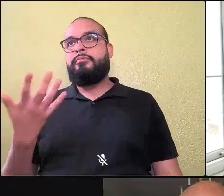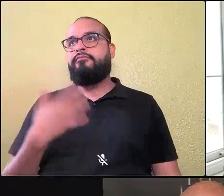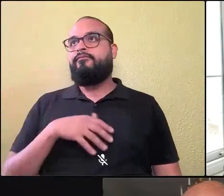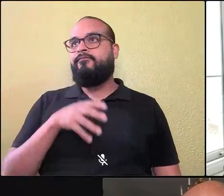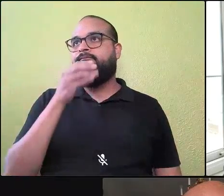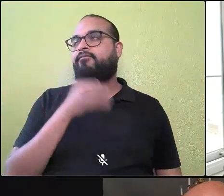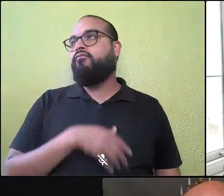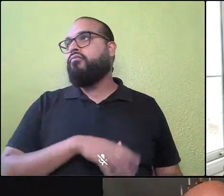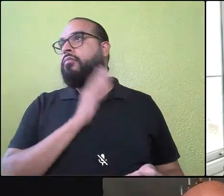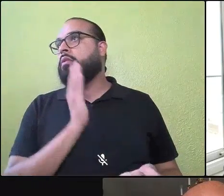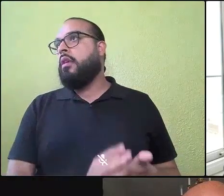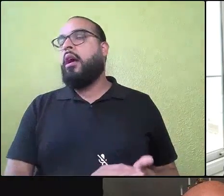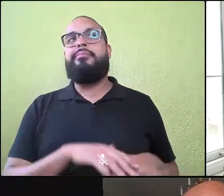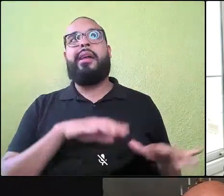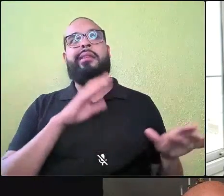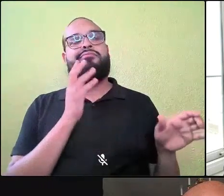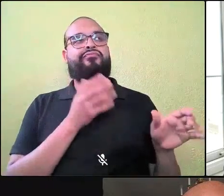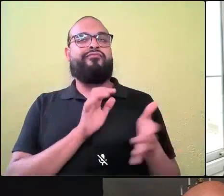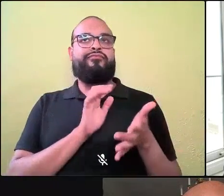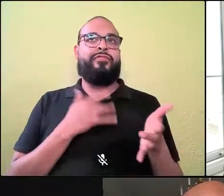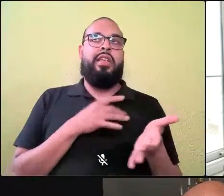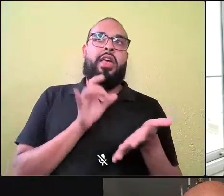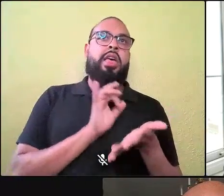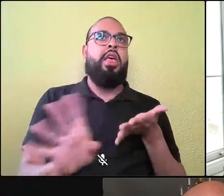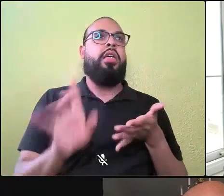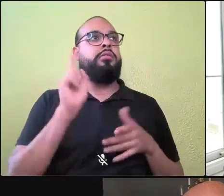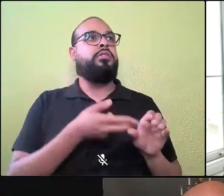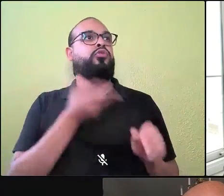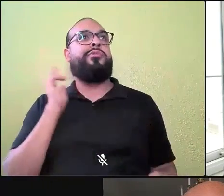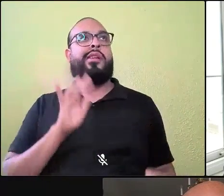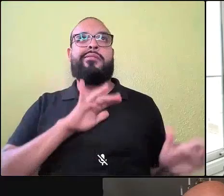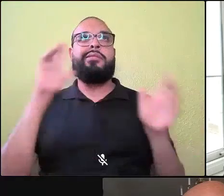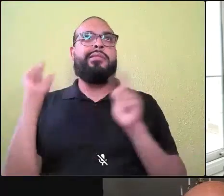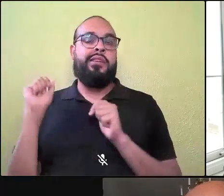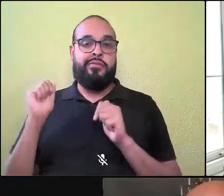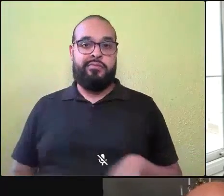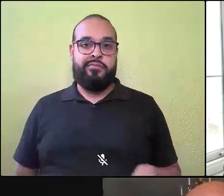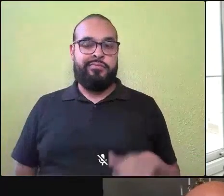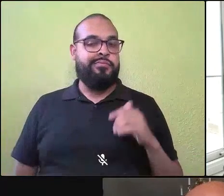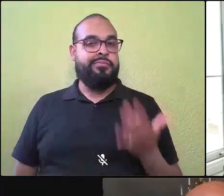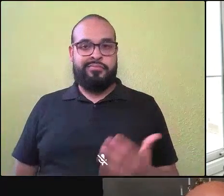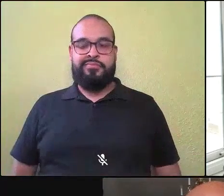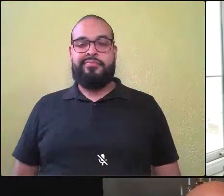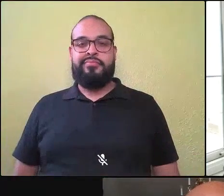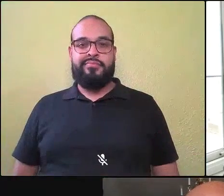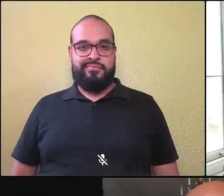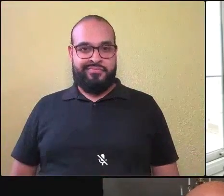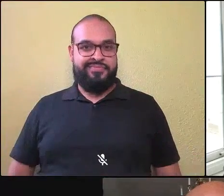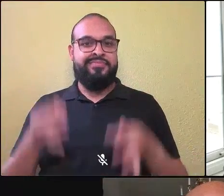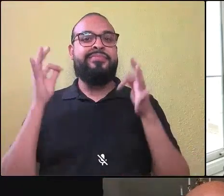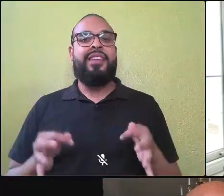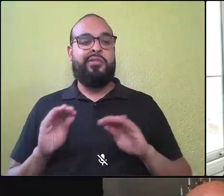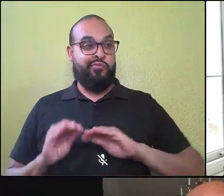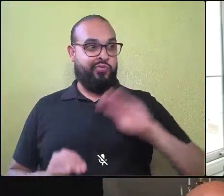think about the ways in which I could bring people together. A new food was one of those opportunities. So I ultimately moved to